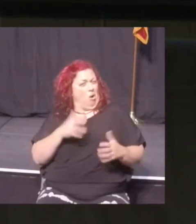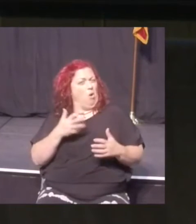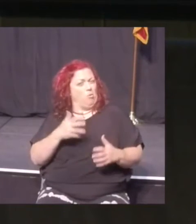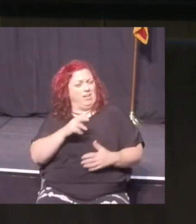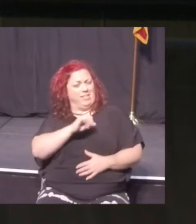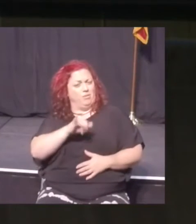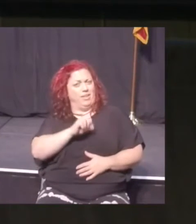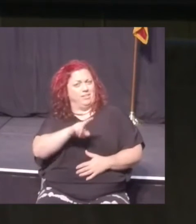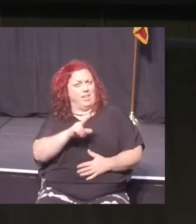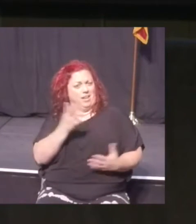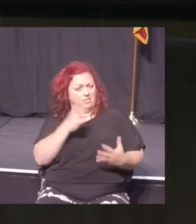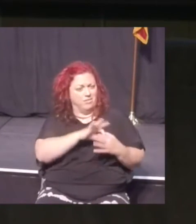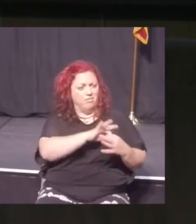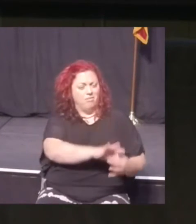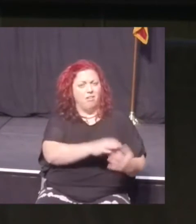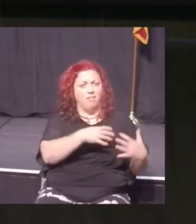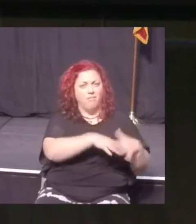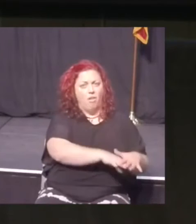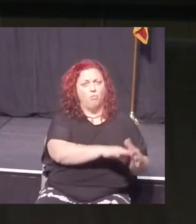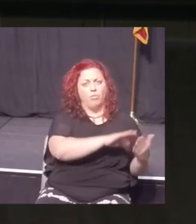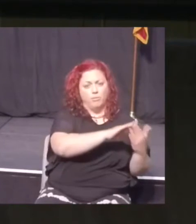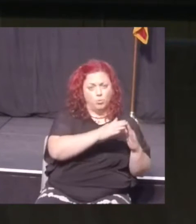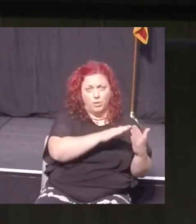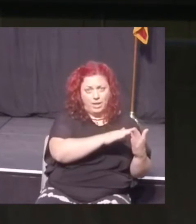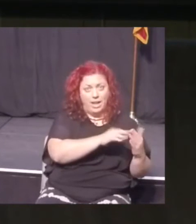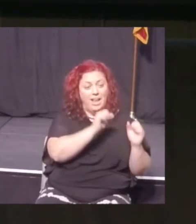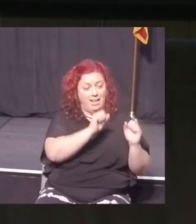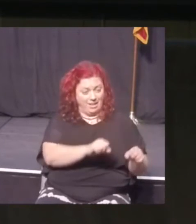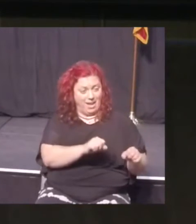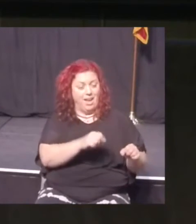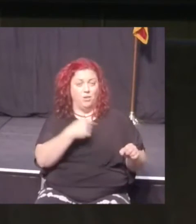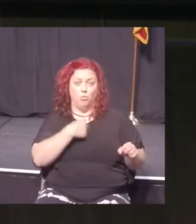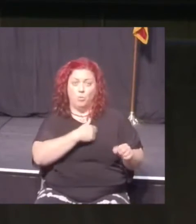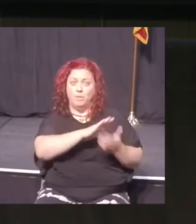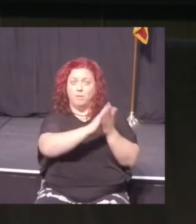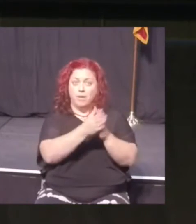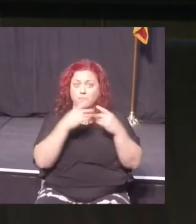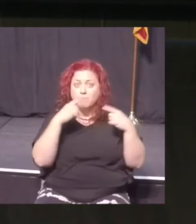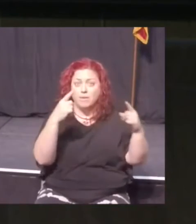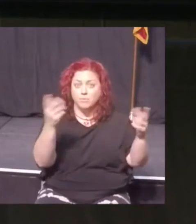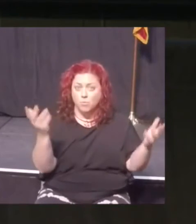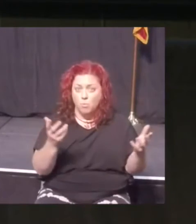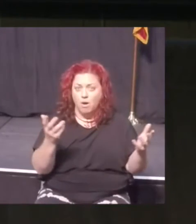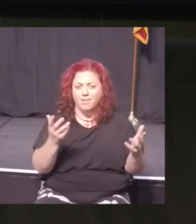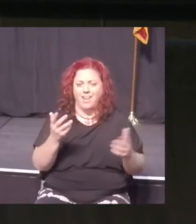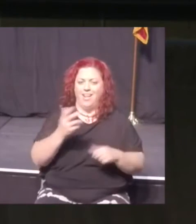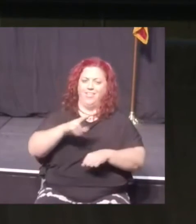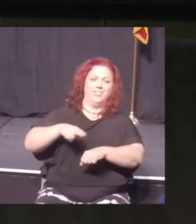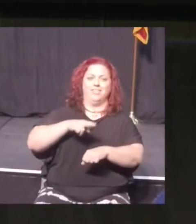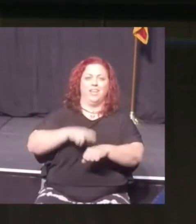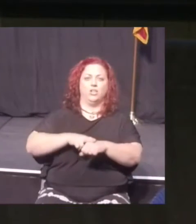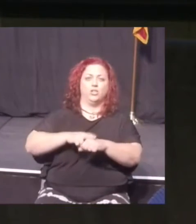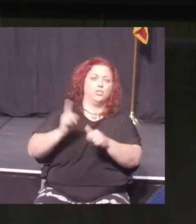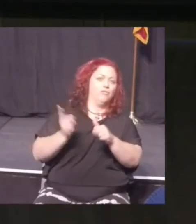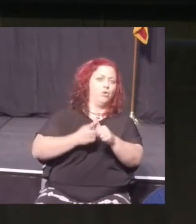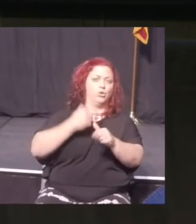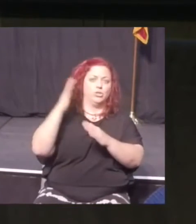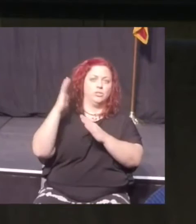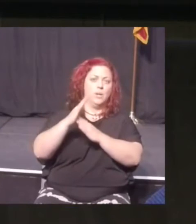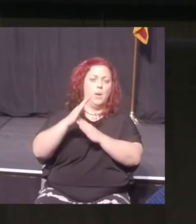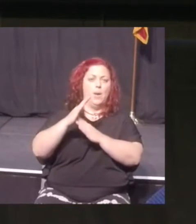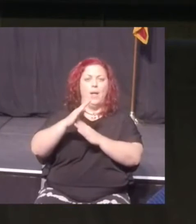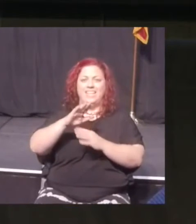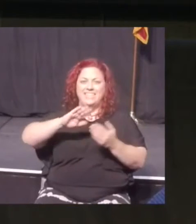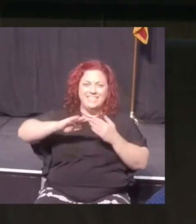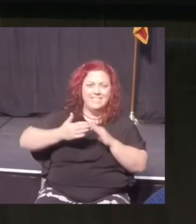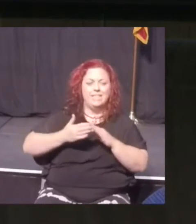the community at the grassroots, can we be known as the nation's preeminent metropolitan